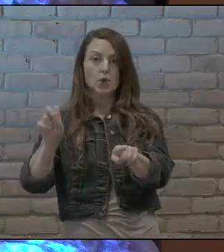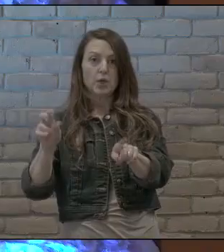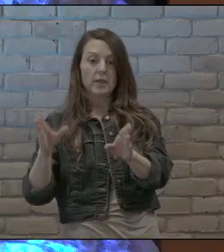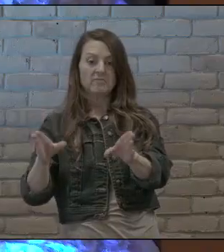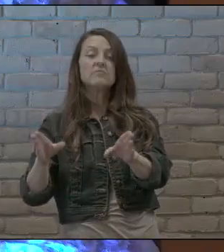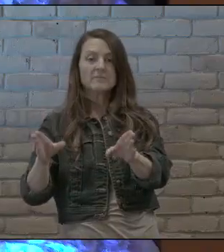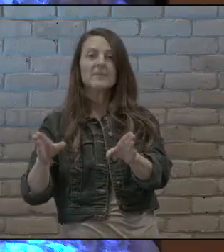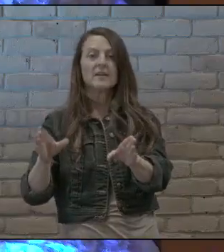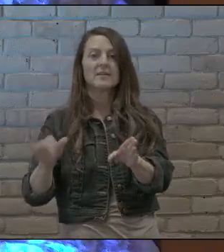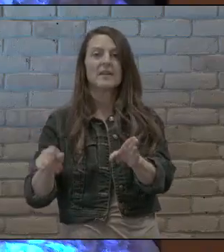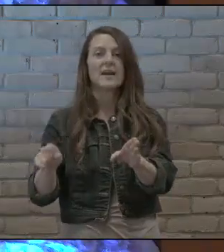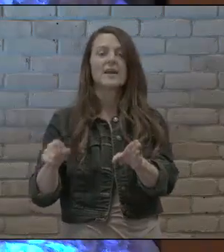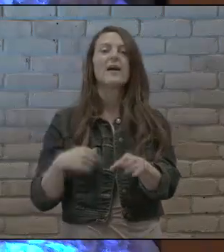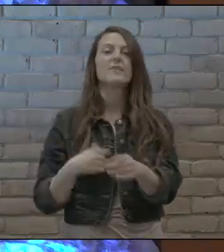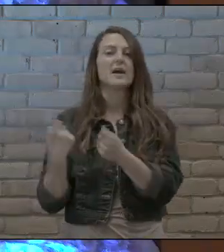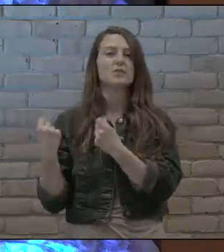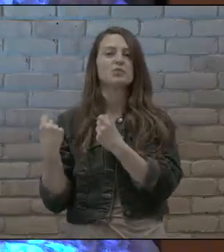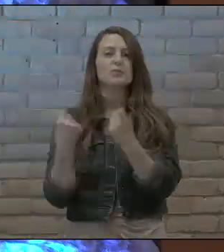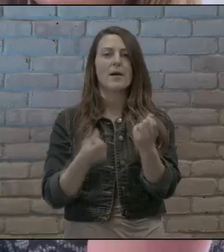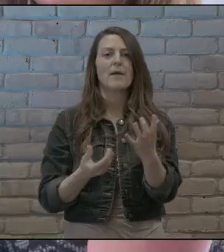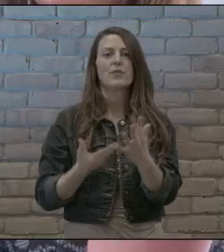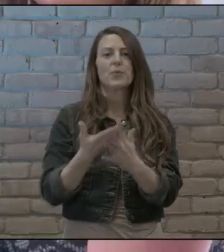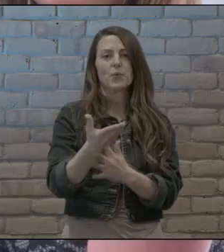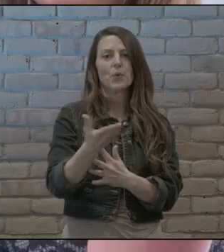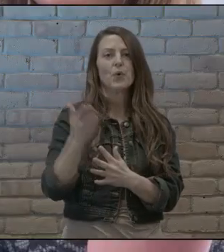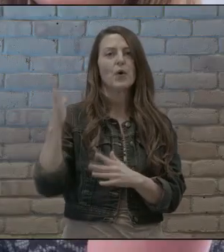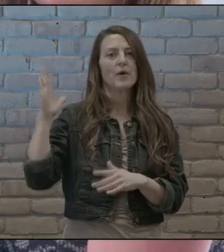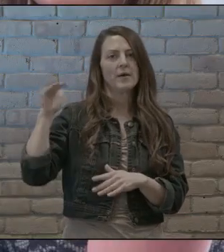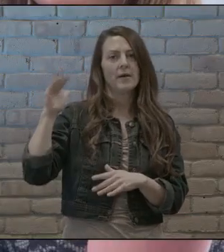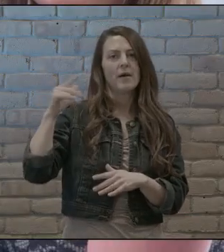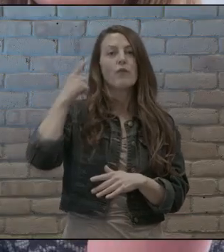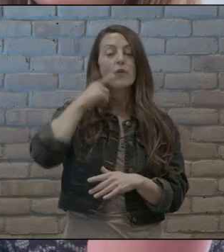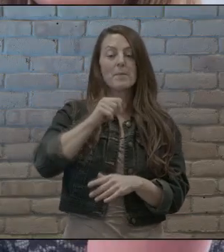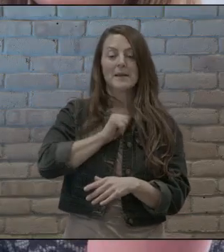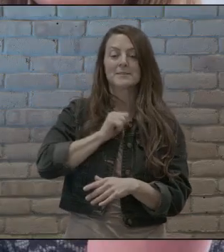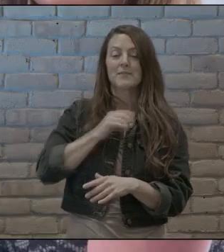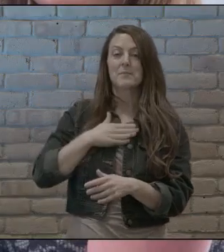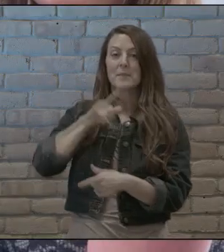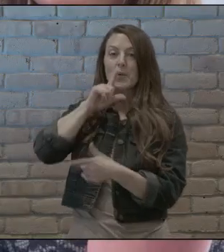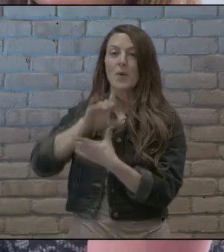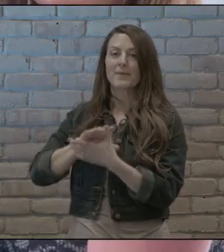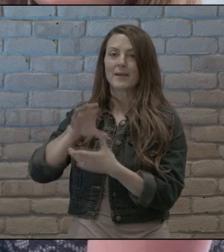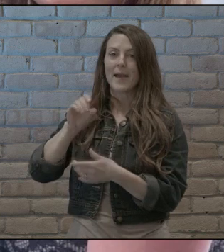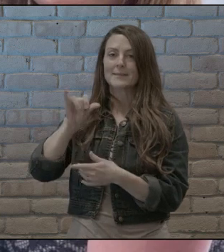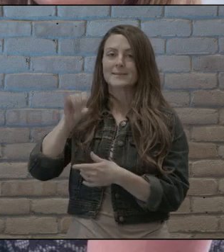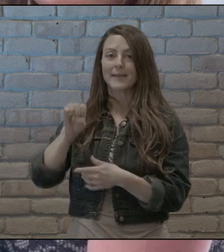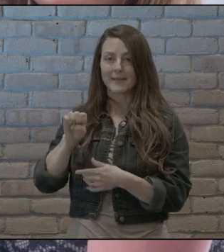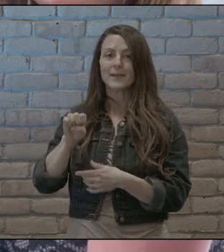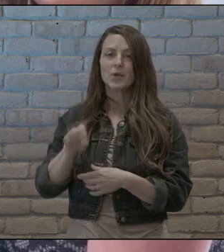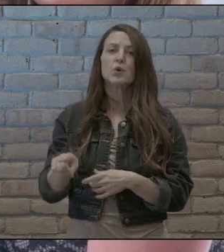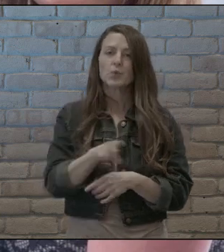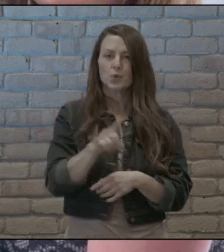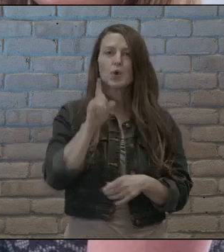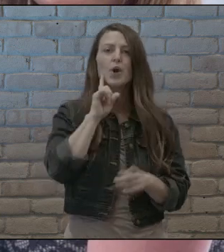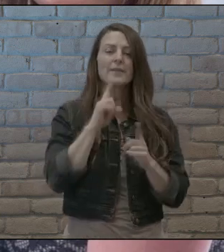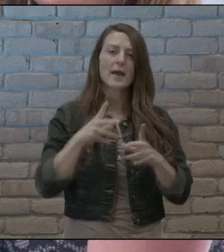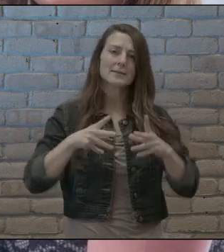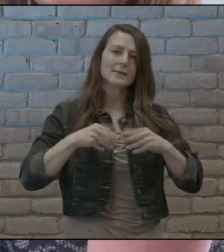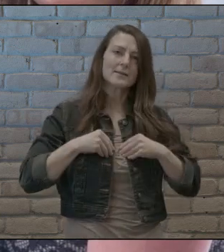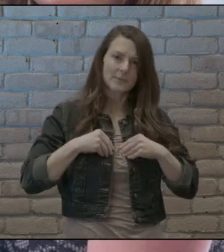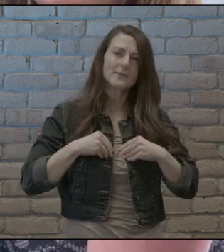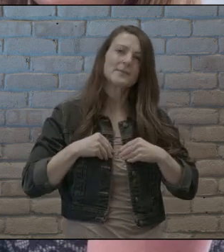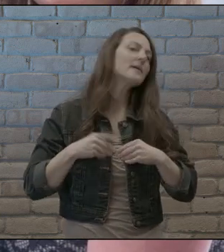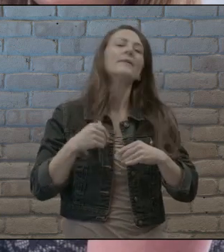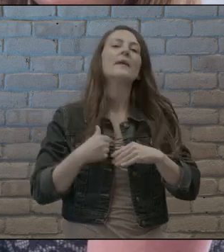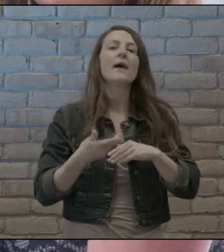thing ever. We're having a drive-by farewell for myself and my wife, Cassie. Many of you have heard that I accepted a call to be the